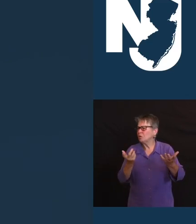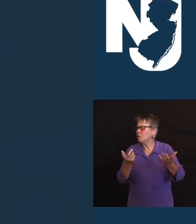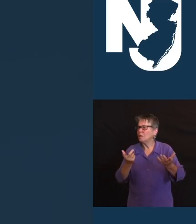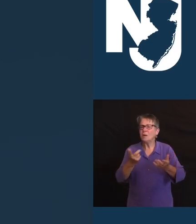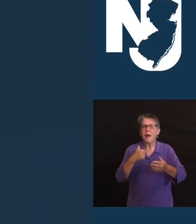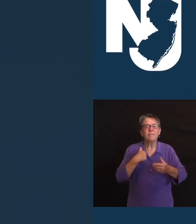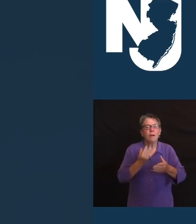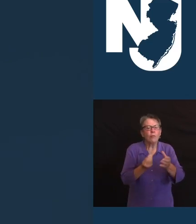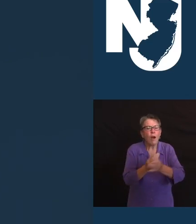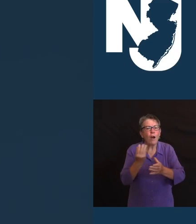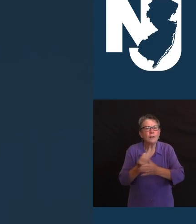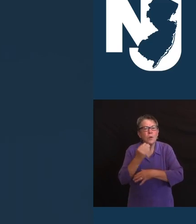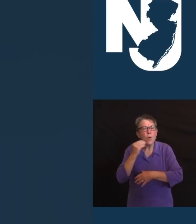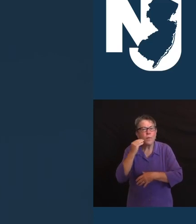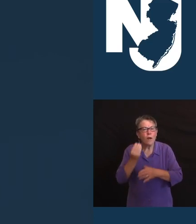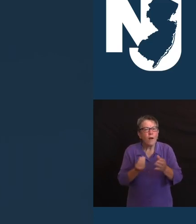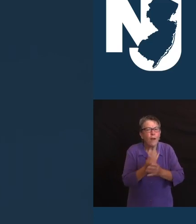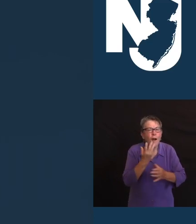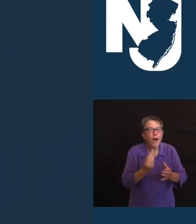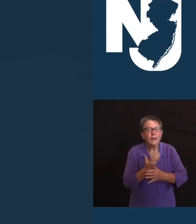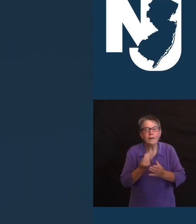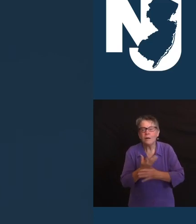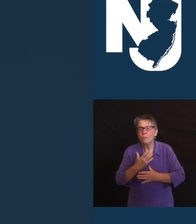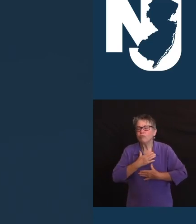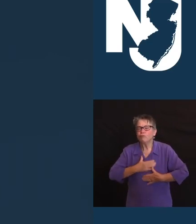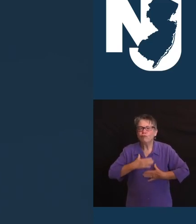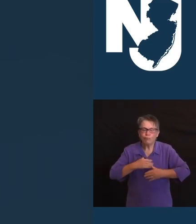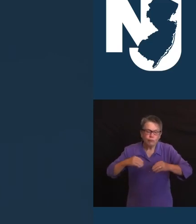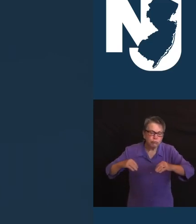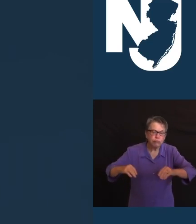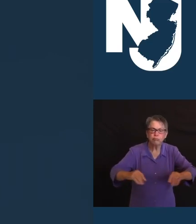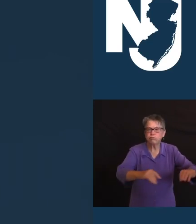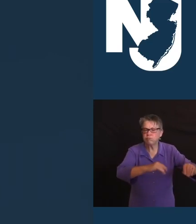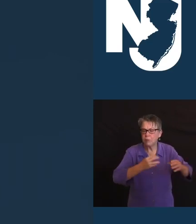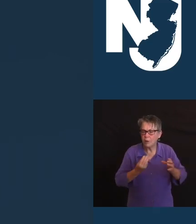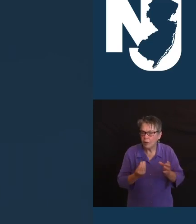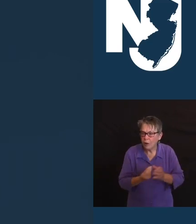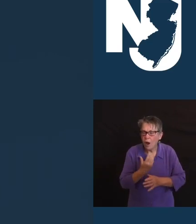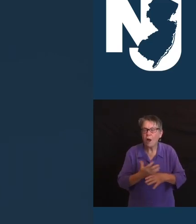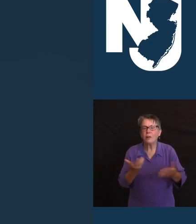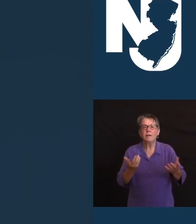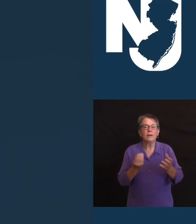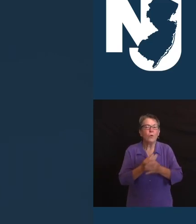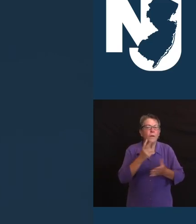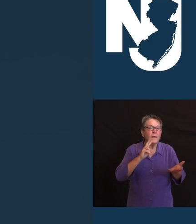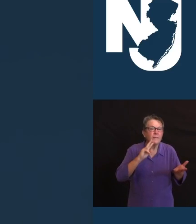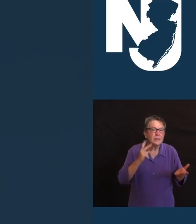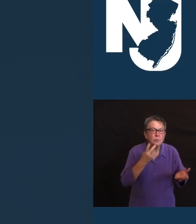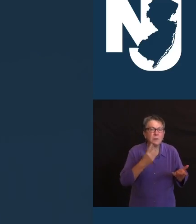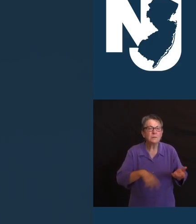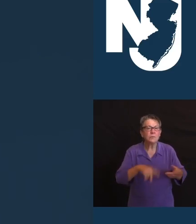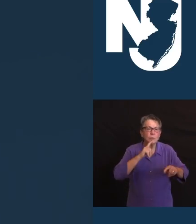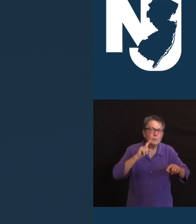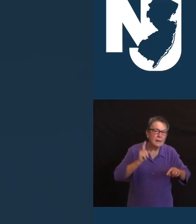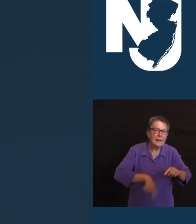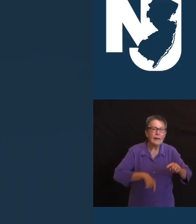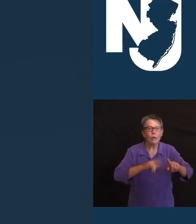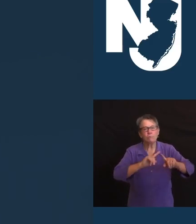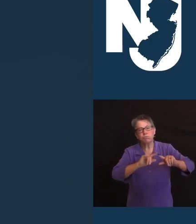and friends. Alongside them were the roses that she tended to. And after her passing, her family noted that they